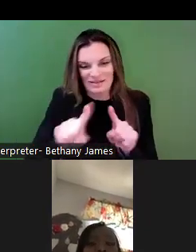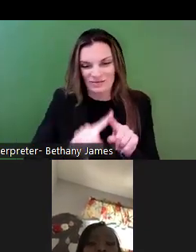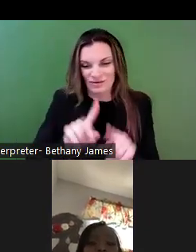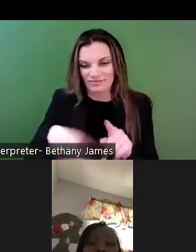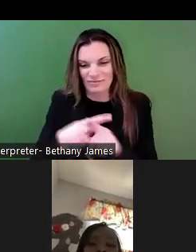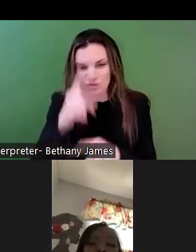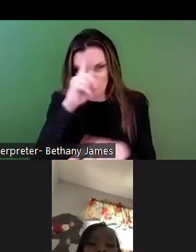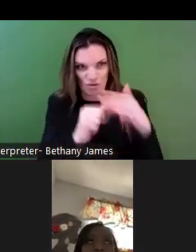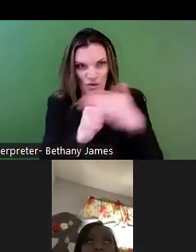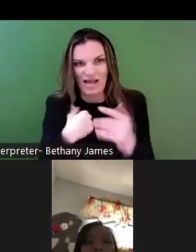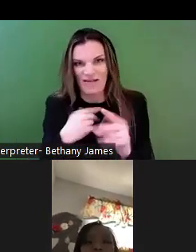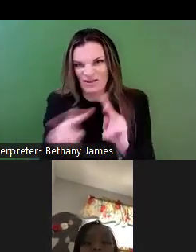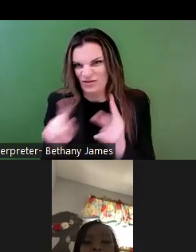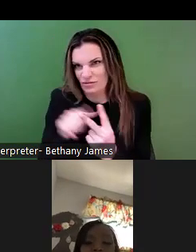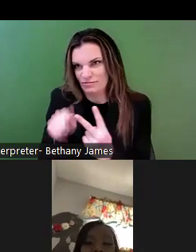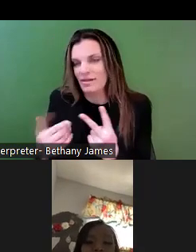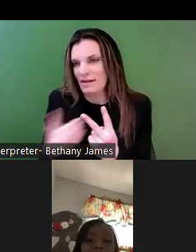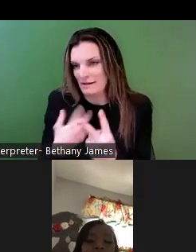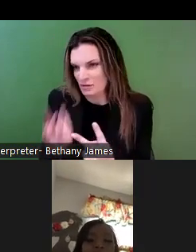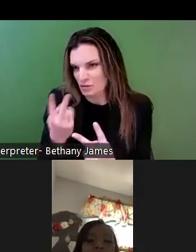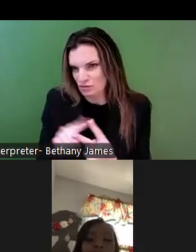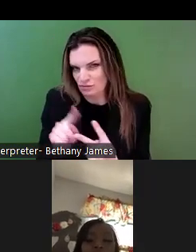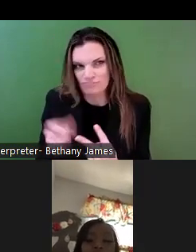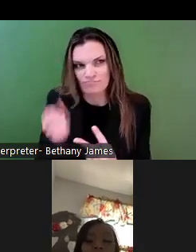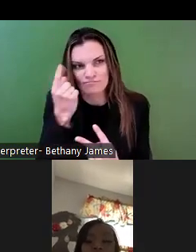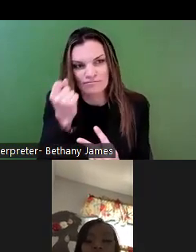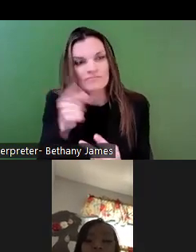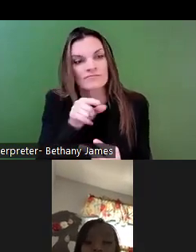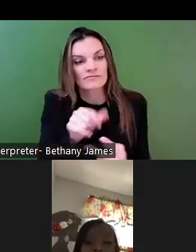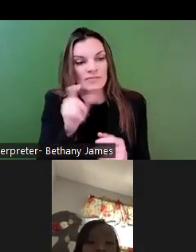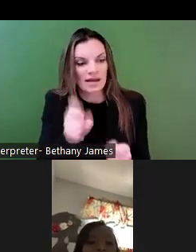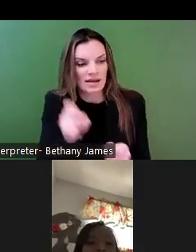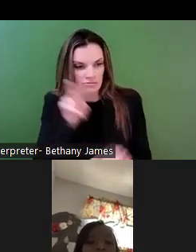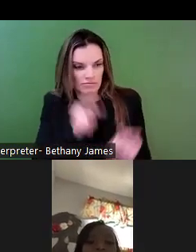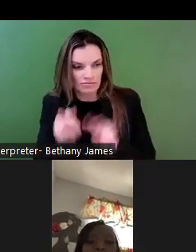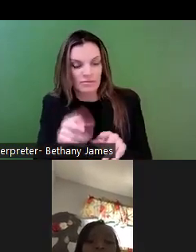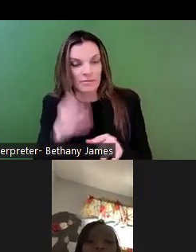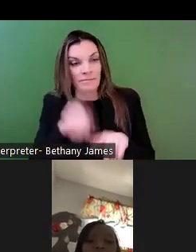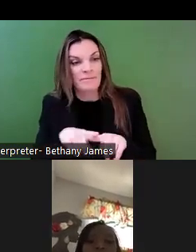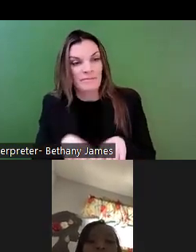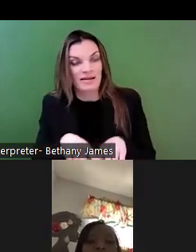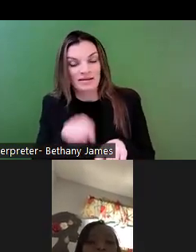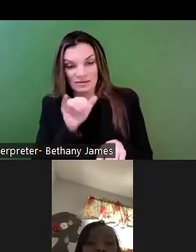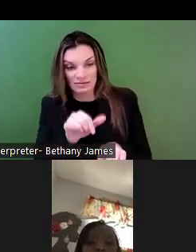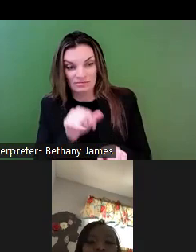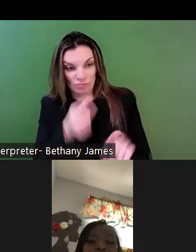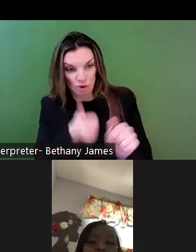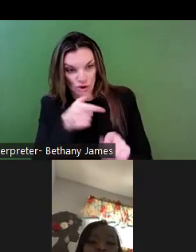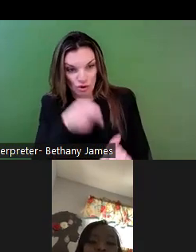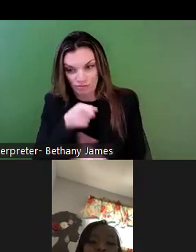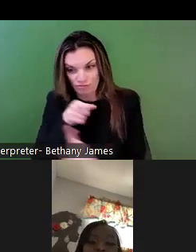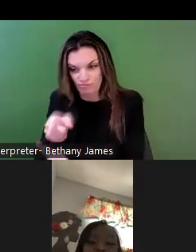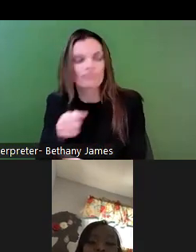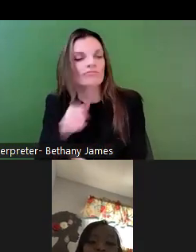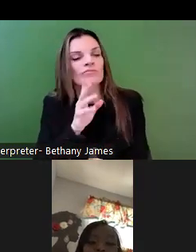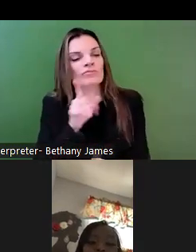you see on a non-contrasted CT, and that's going to help us determine the treatment. Also, there are things that mimic strokes, so